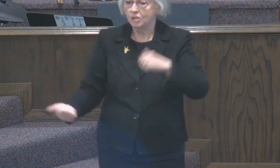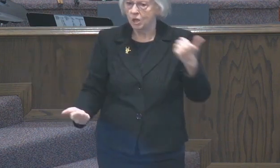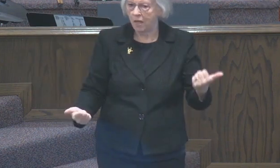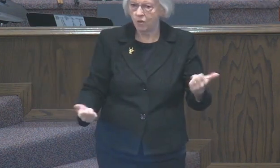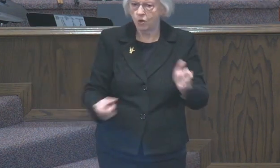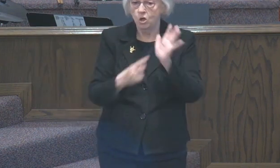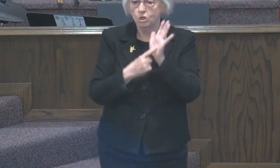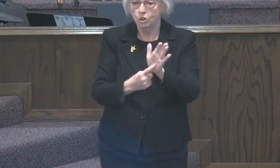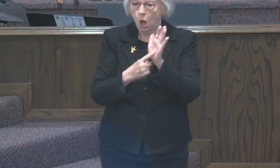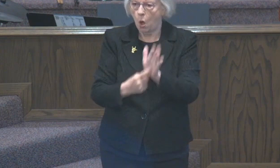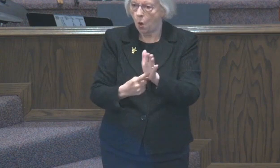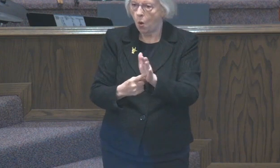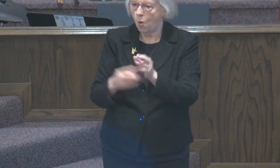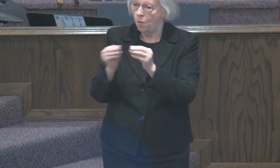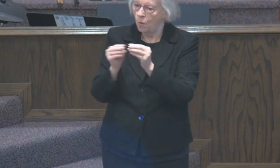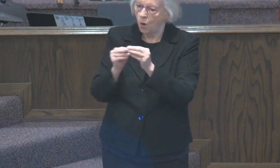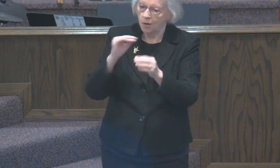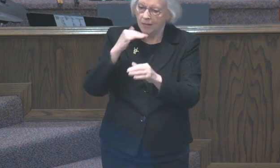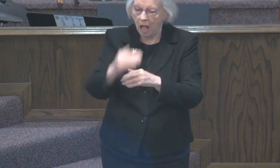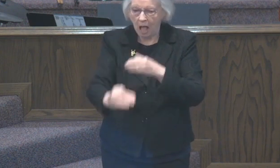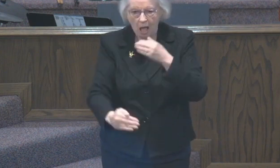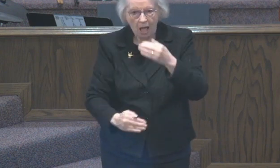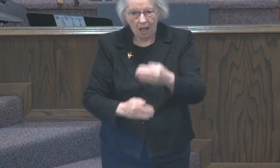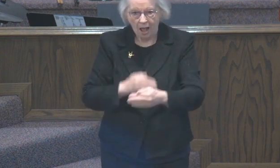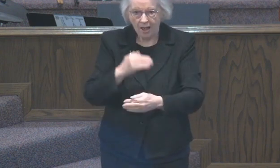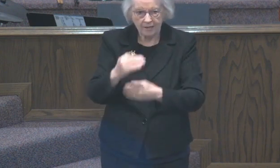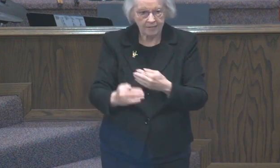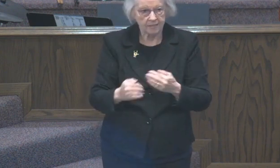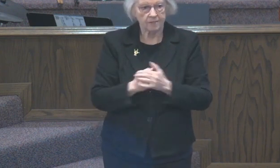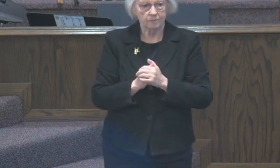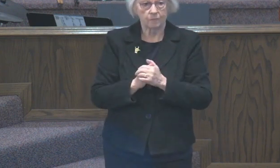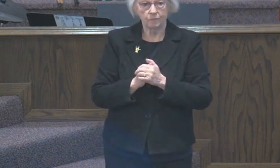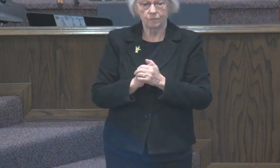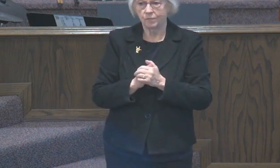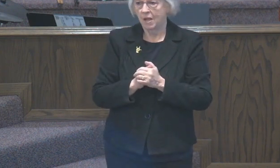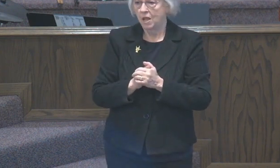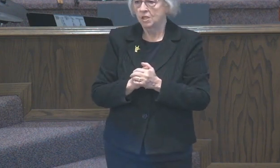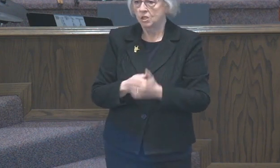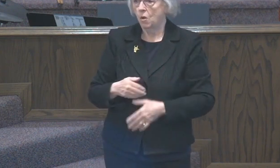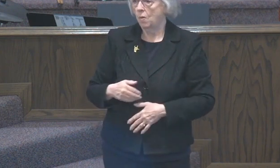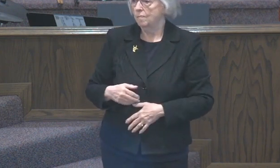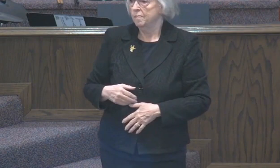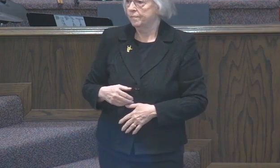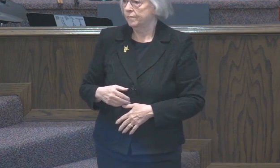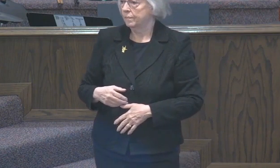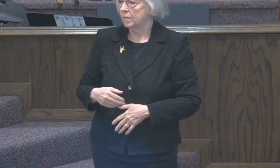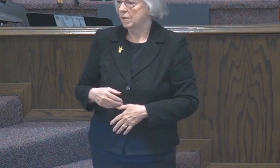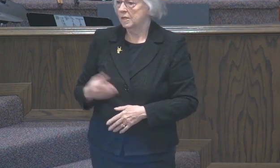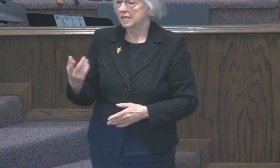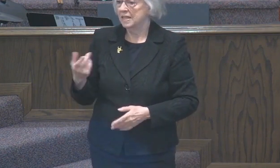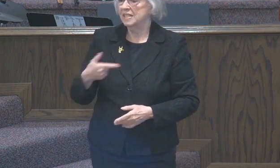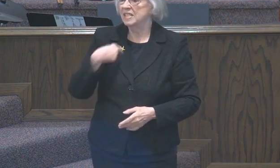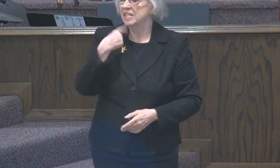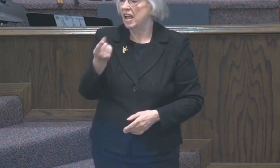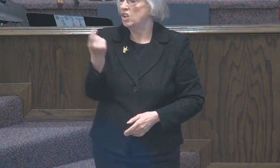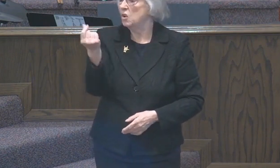some follow-up words that you're going to really want to hear next week. And so I'll just give you a preview